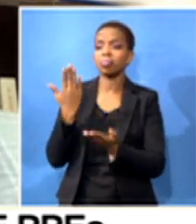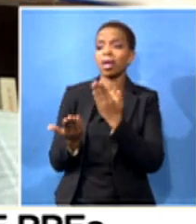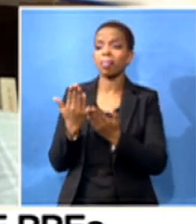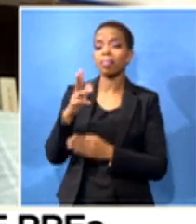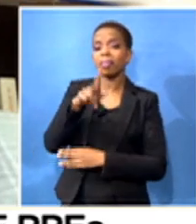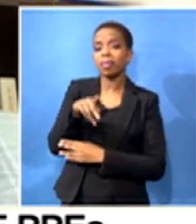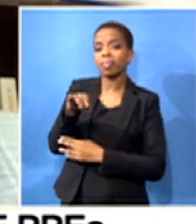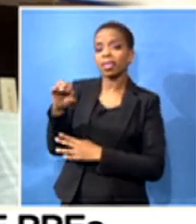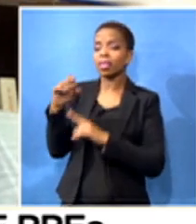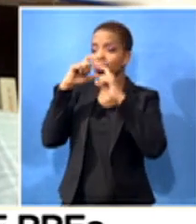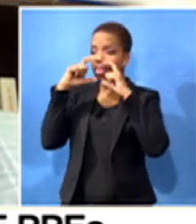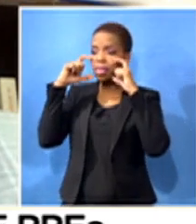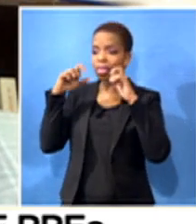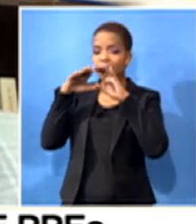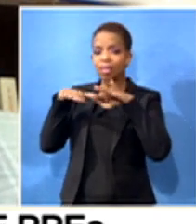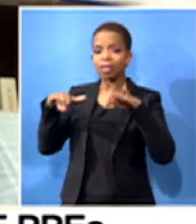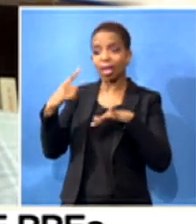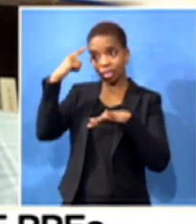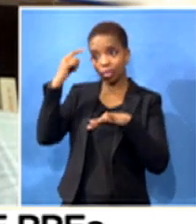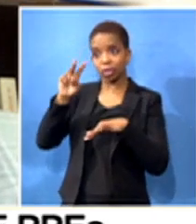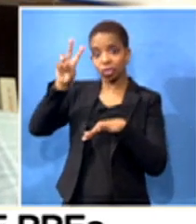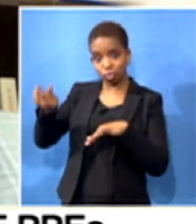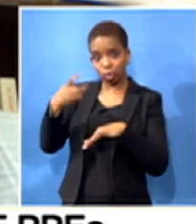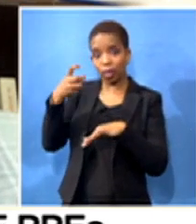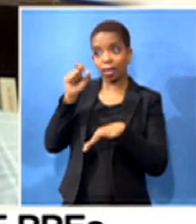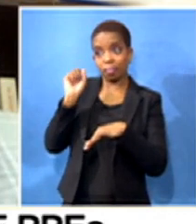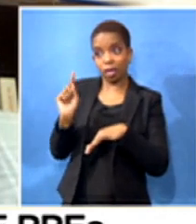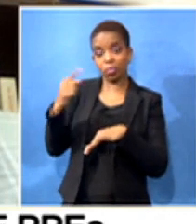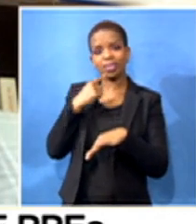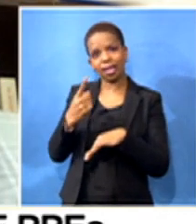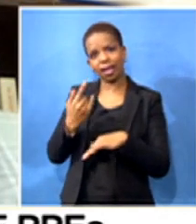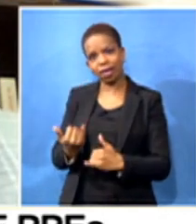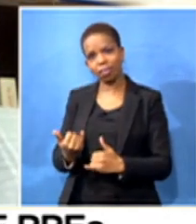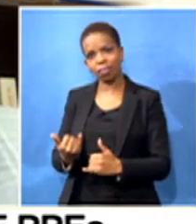weren't as many as initially thought were stolen. Is that pretty much so what you're saying?